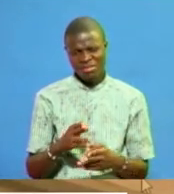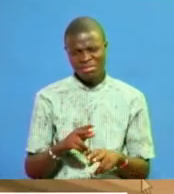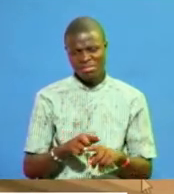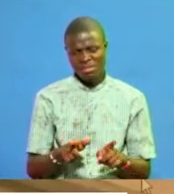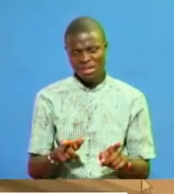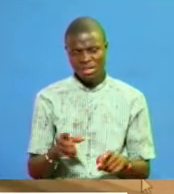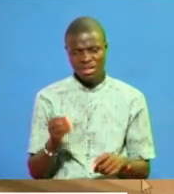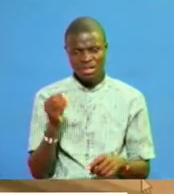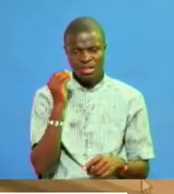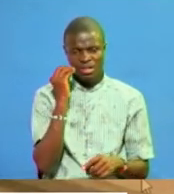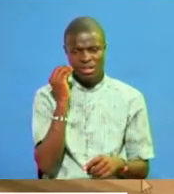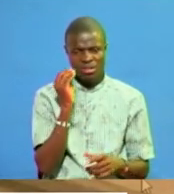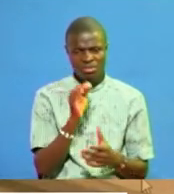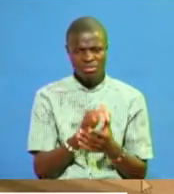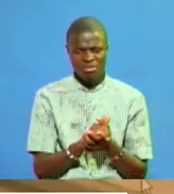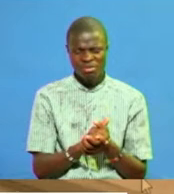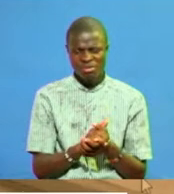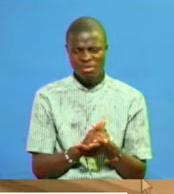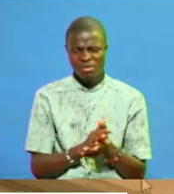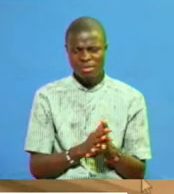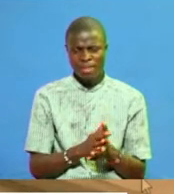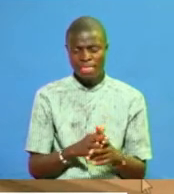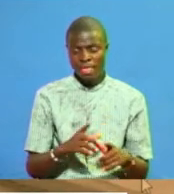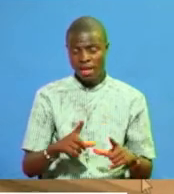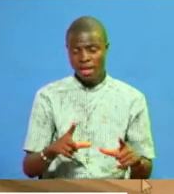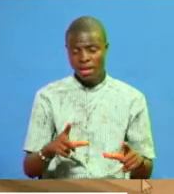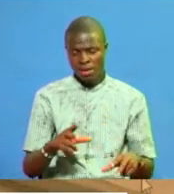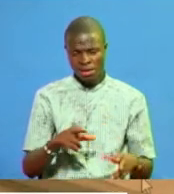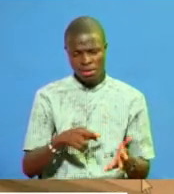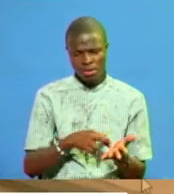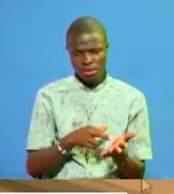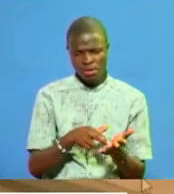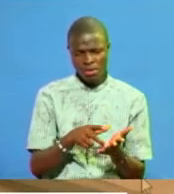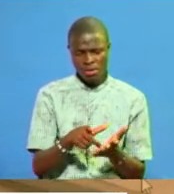on the long run, if you look at the continued